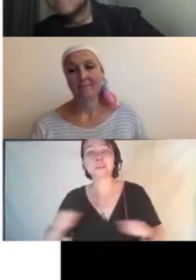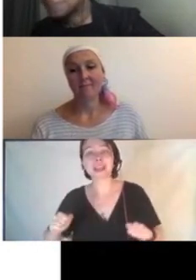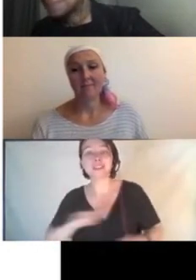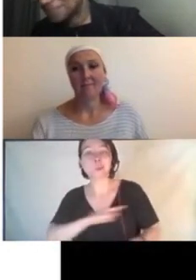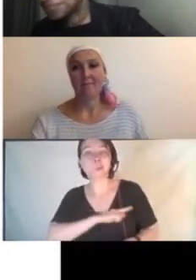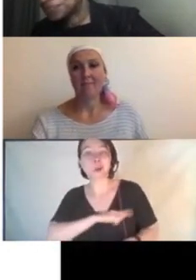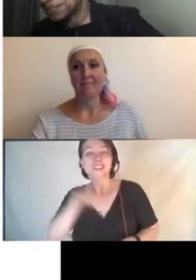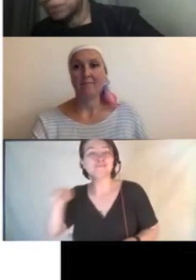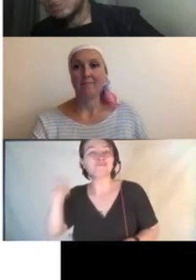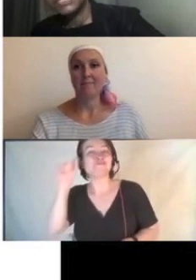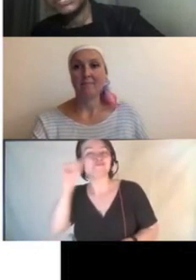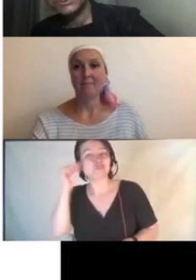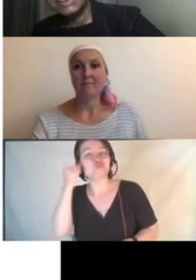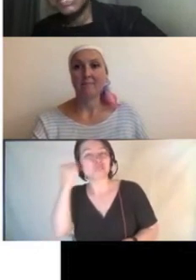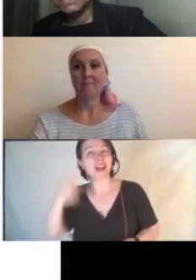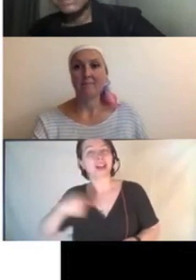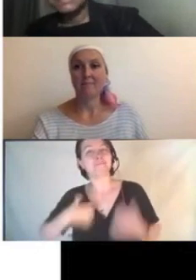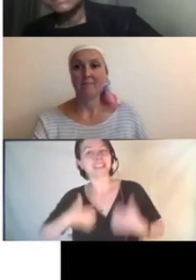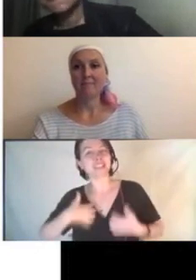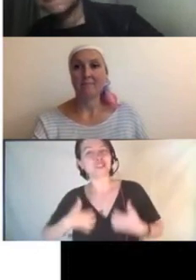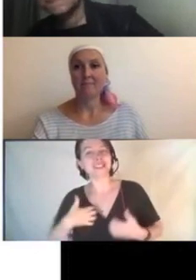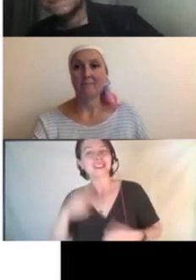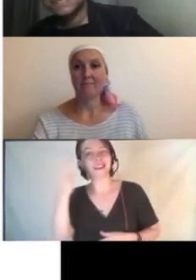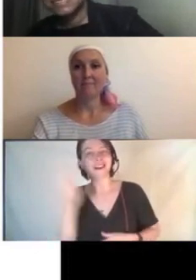So, cool. And when did you join ActionSpace?